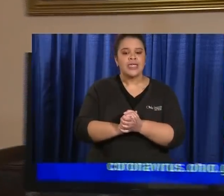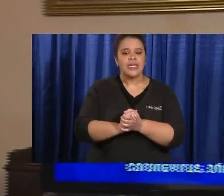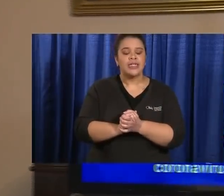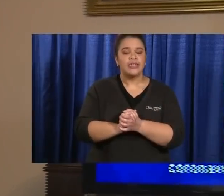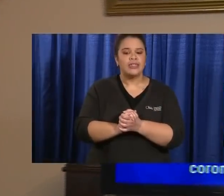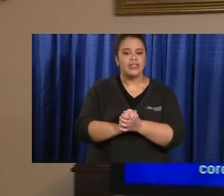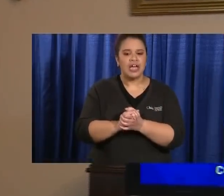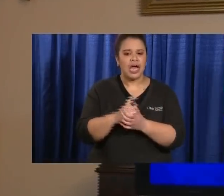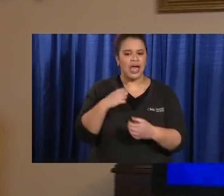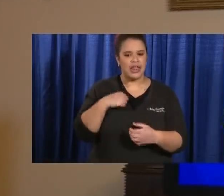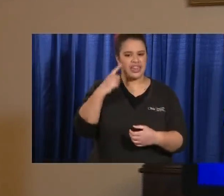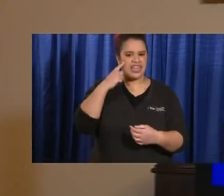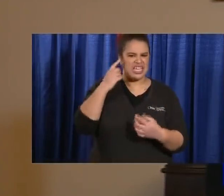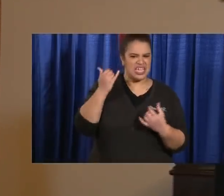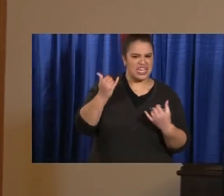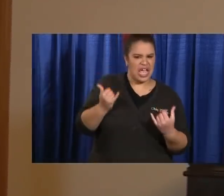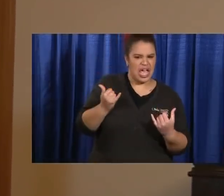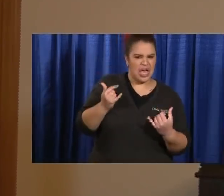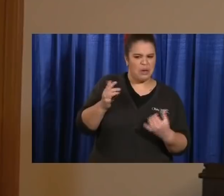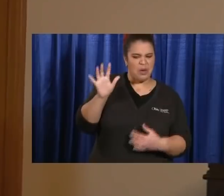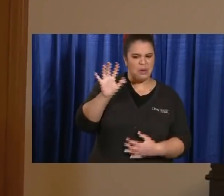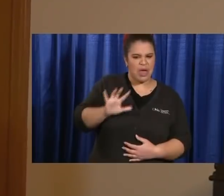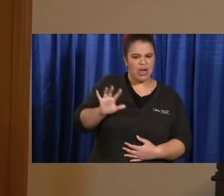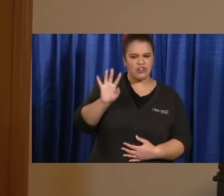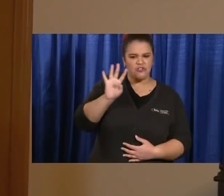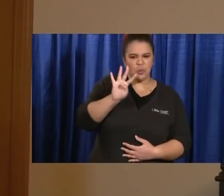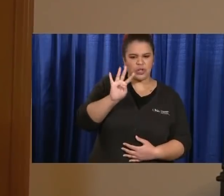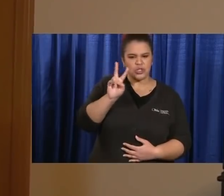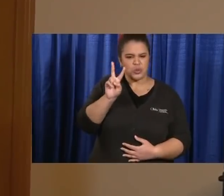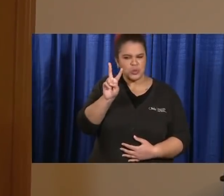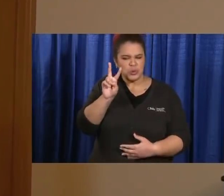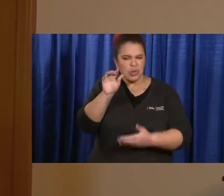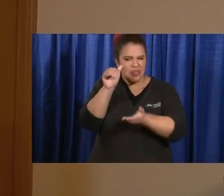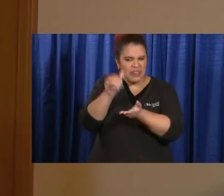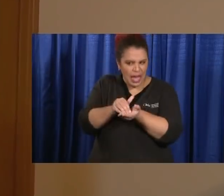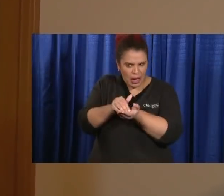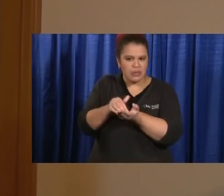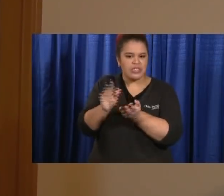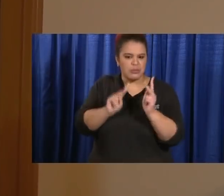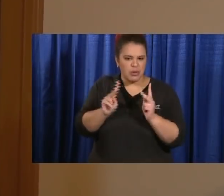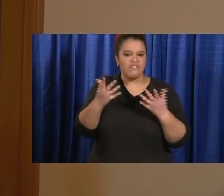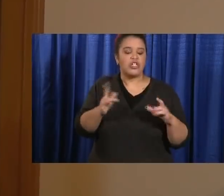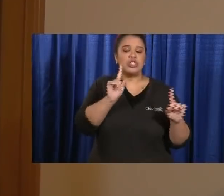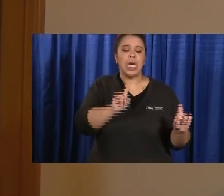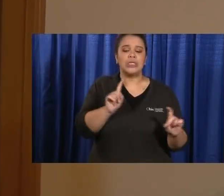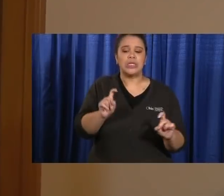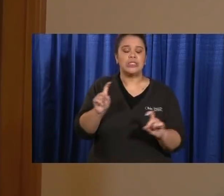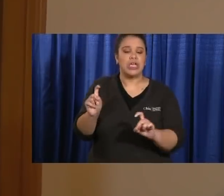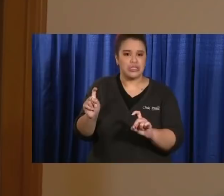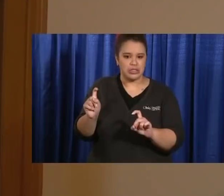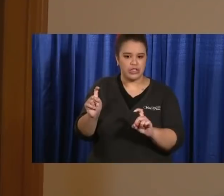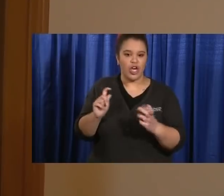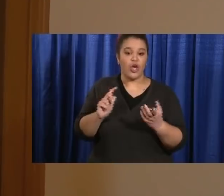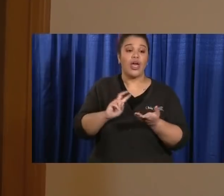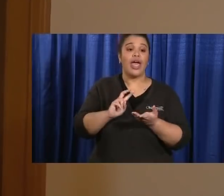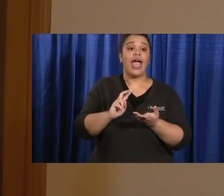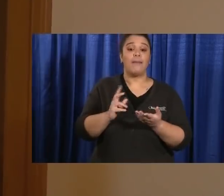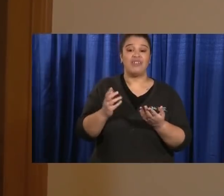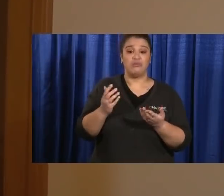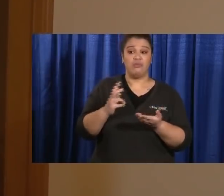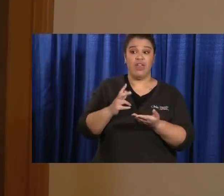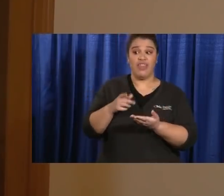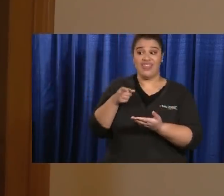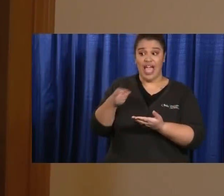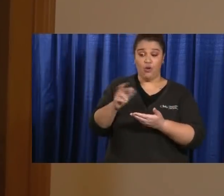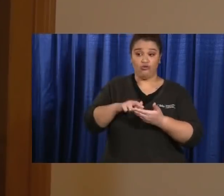I believe, now nearly around 42,000 people tested in the state, which means majority are coming back negative. Do you view